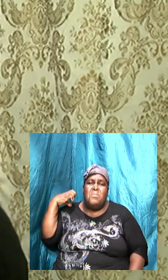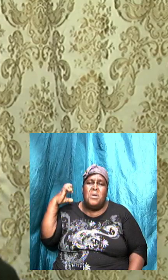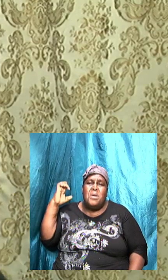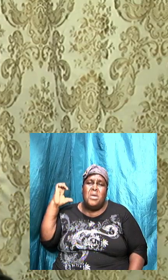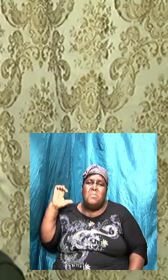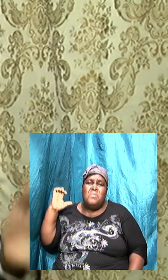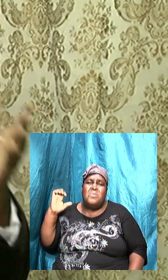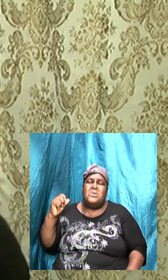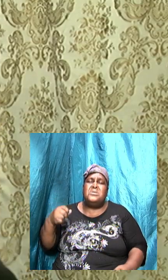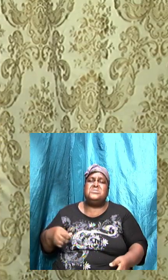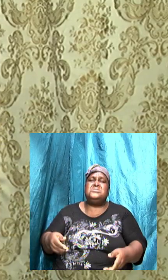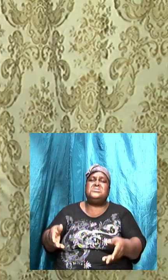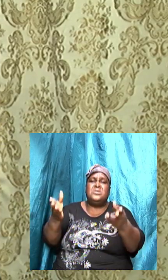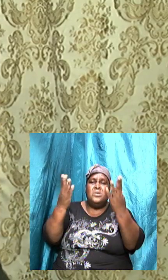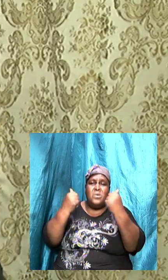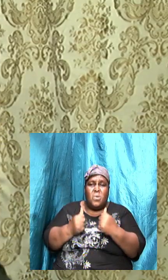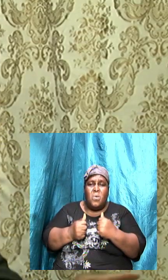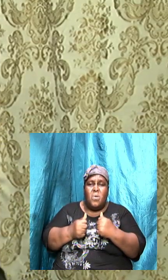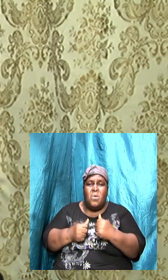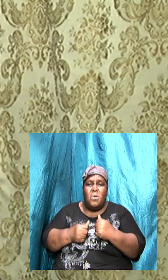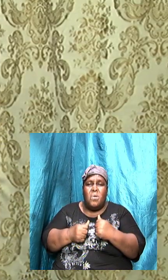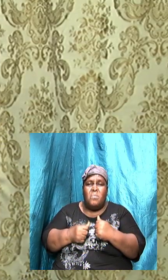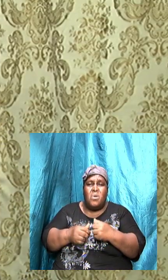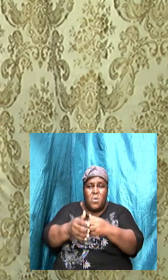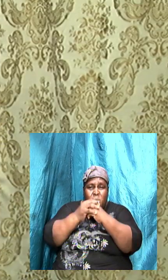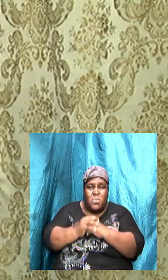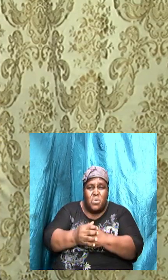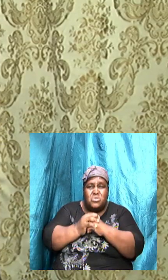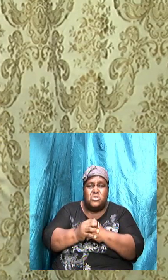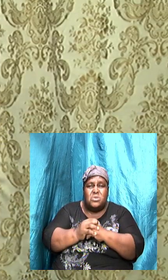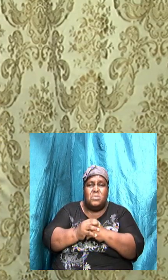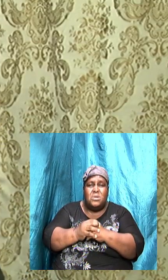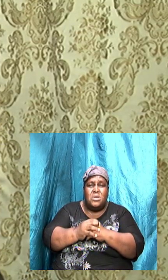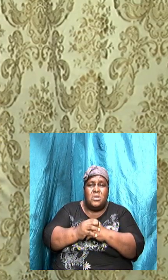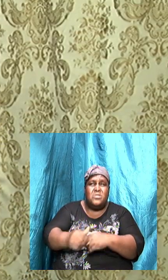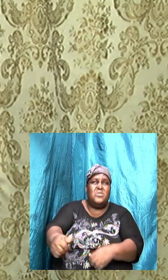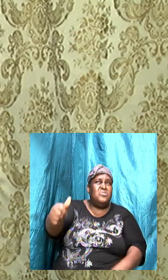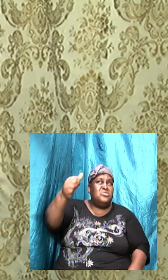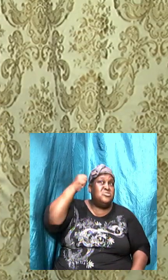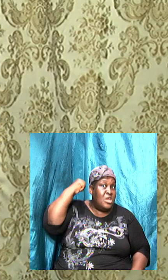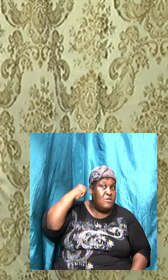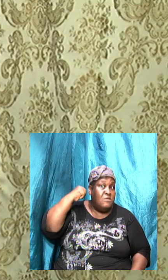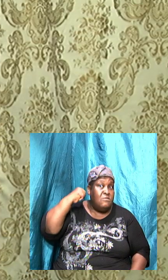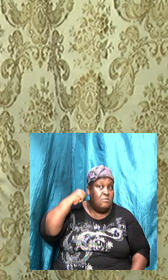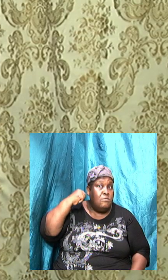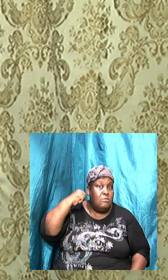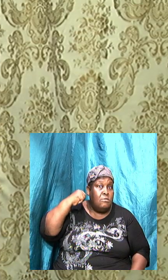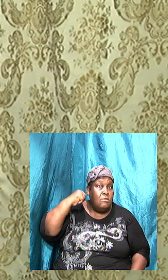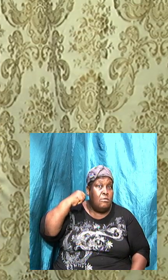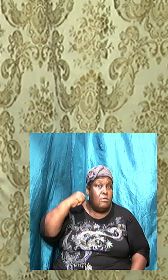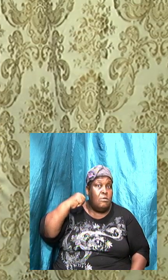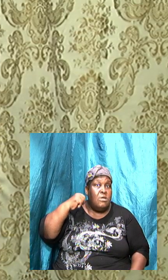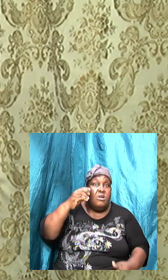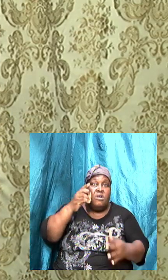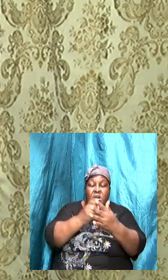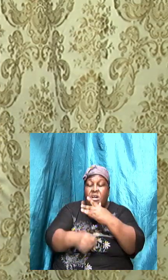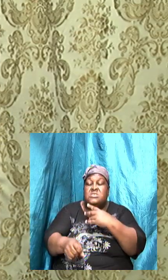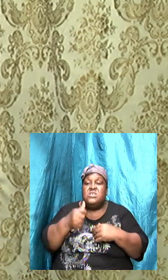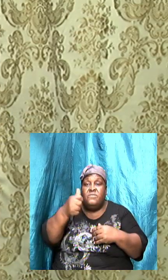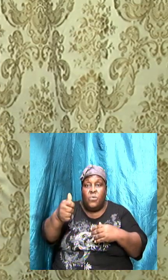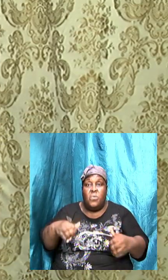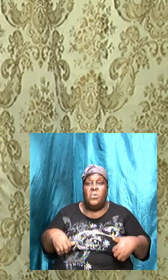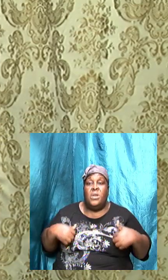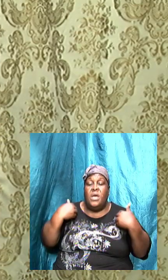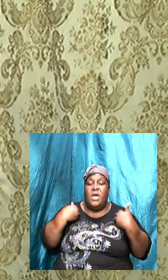man worship, emperor worship, they rejected it at the cost of their own lives. And we have gone through all of